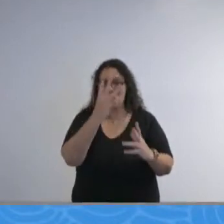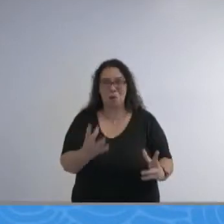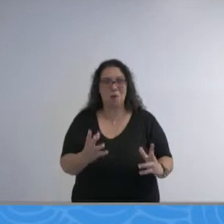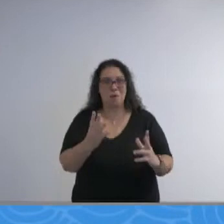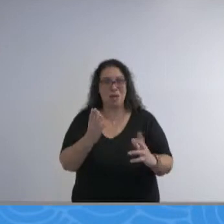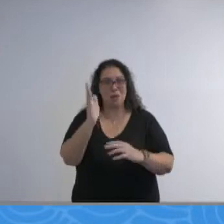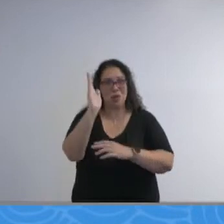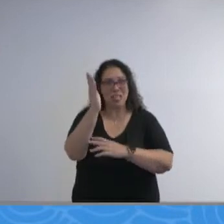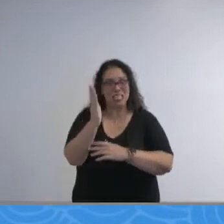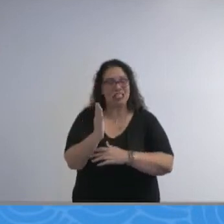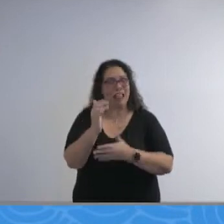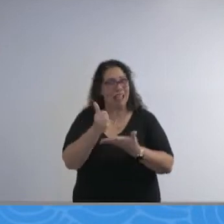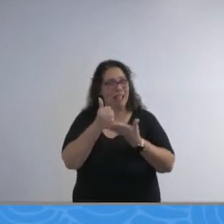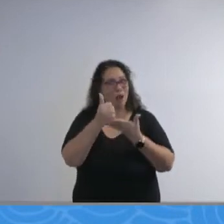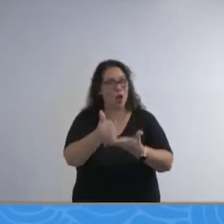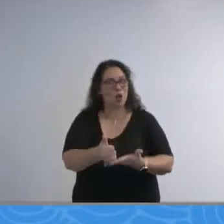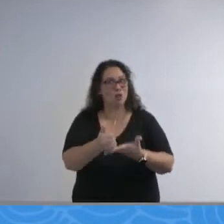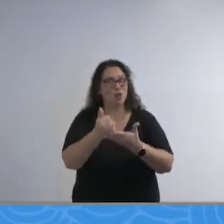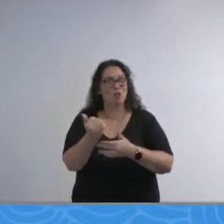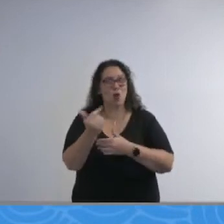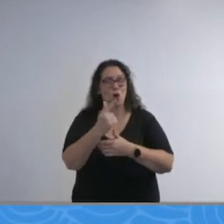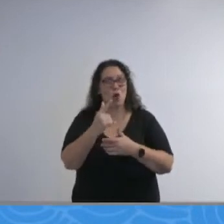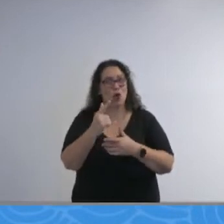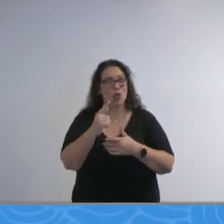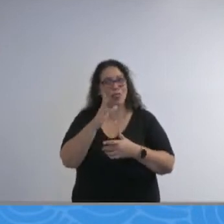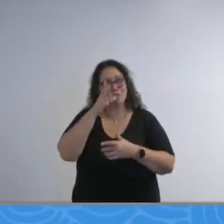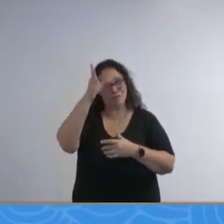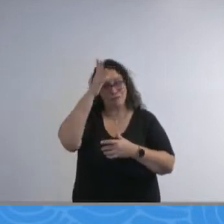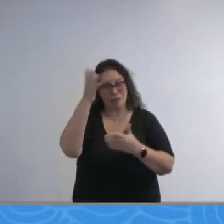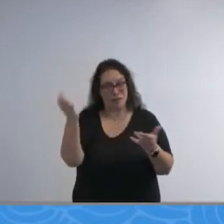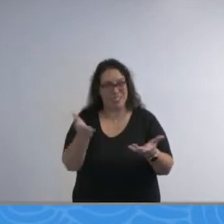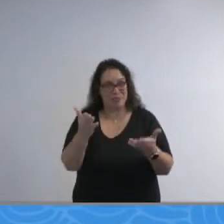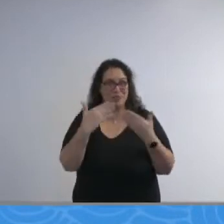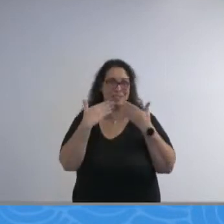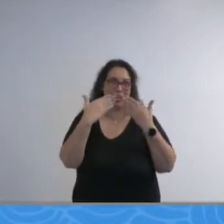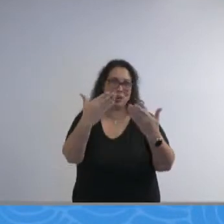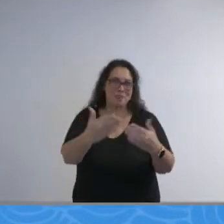presentations and very helpful to all the parents present. Thank you.